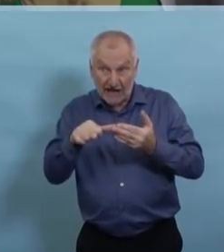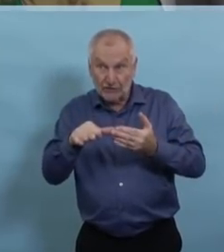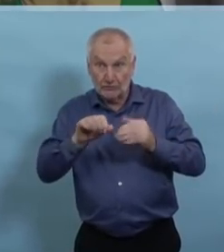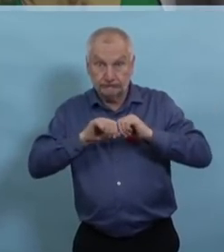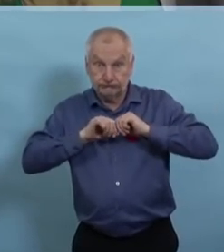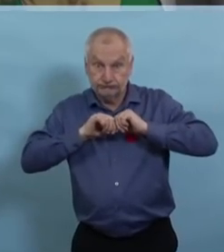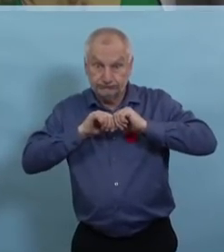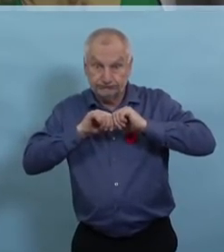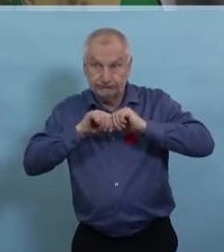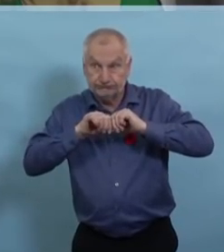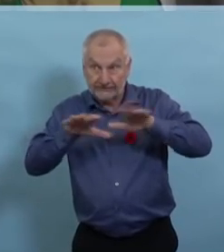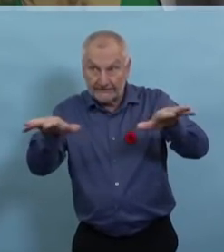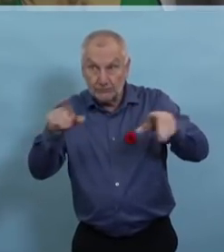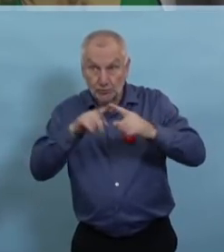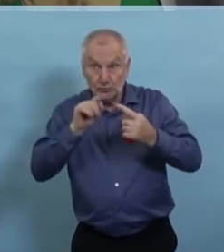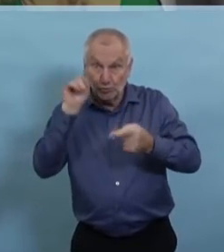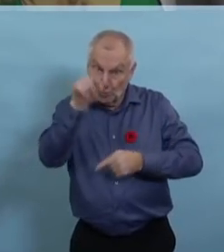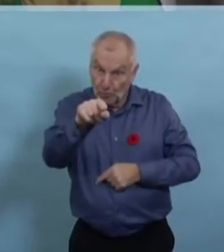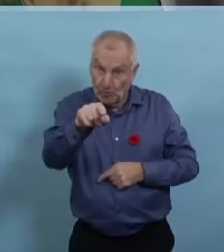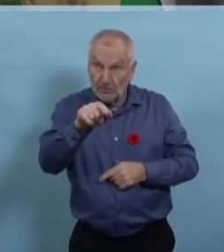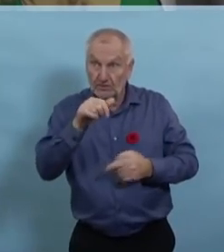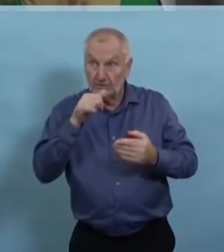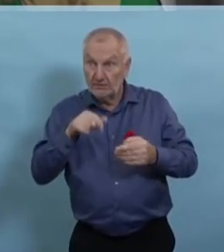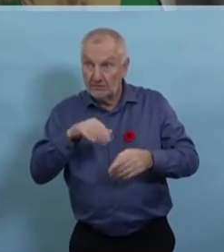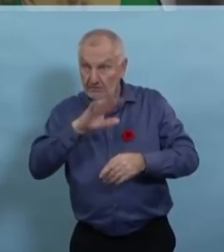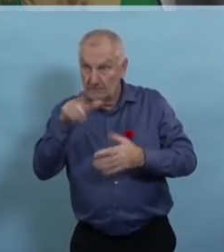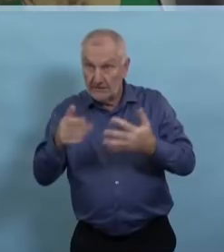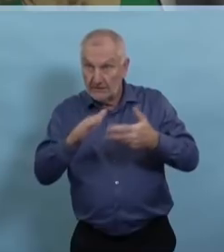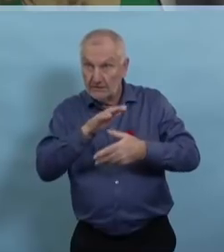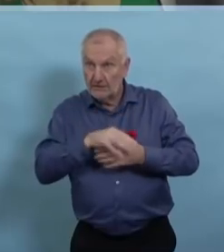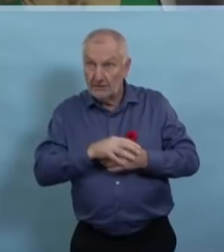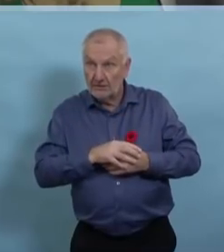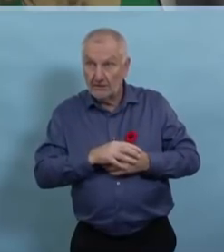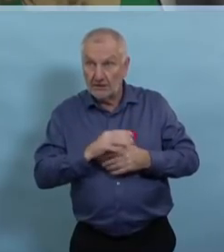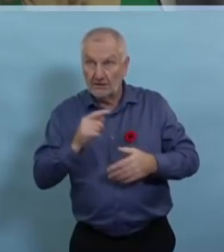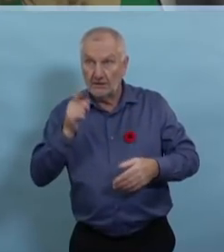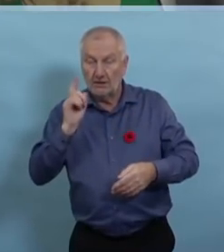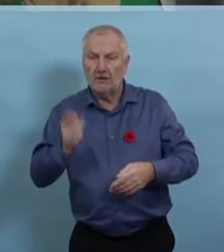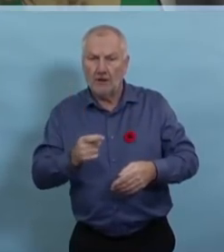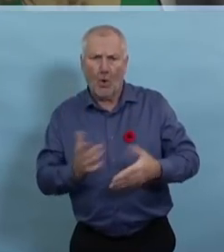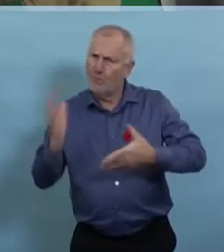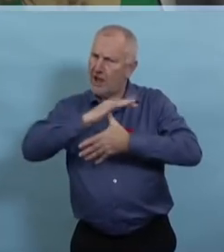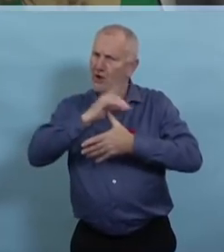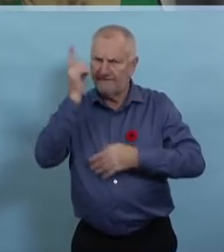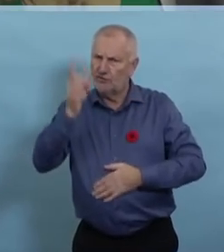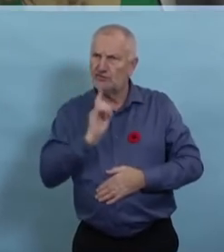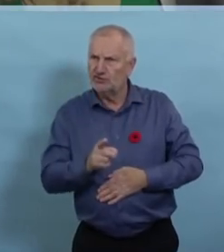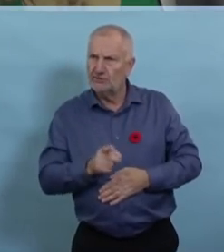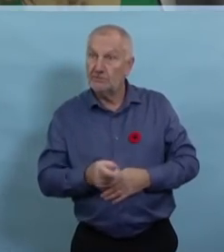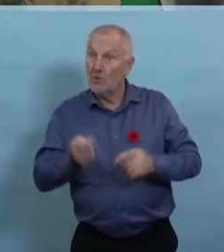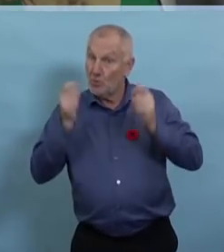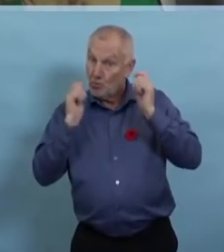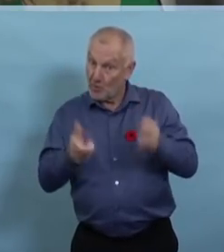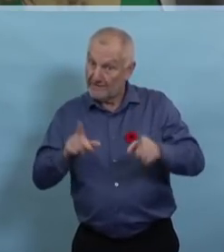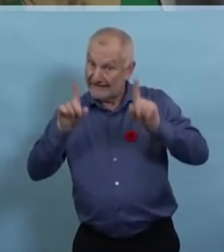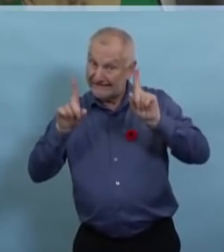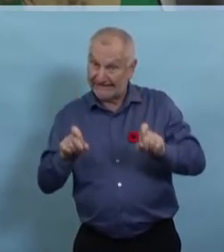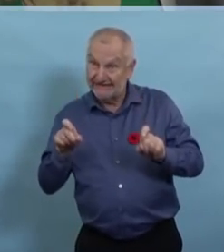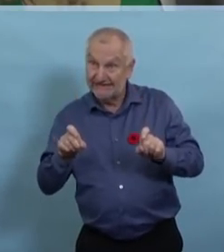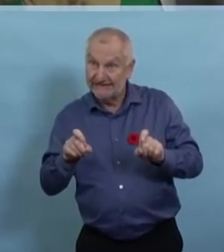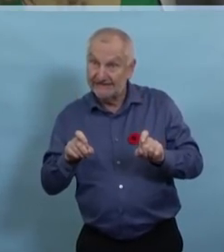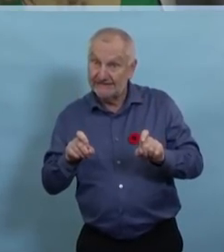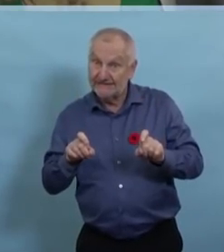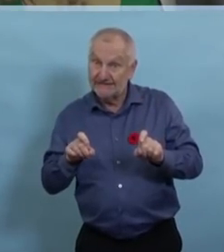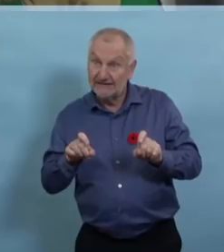mean, it is a priority for us as well. We'd obviously like to see rapid testing